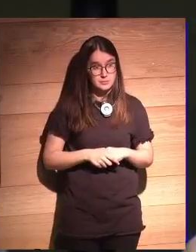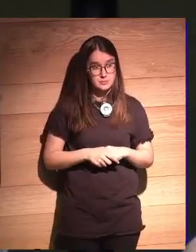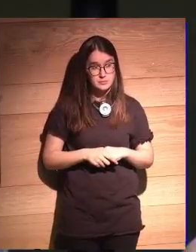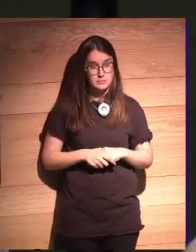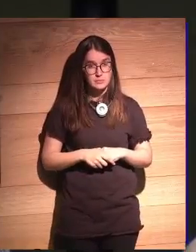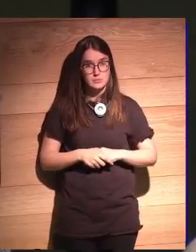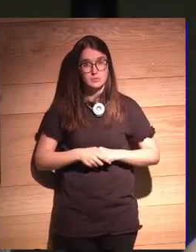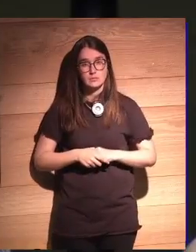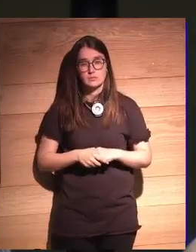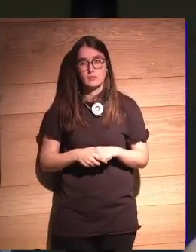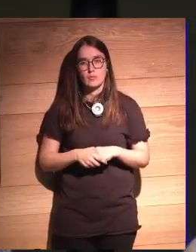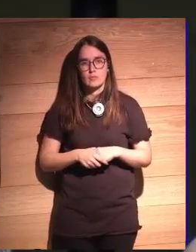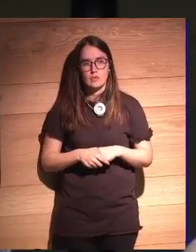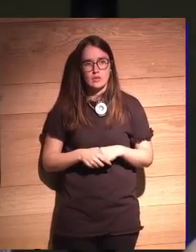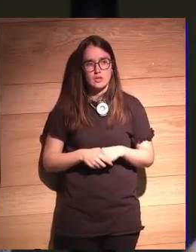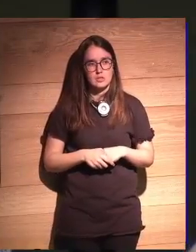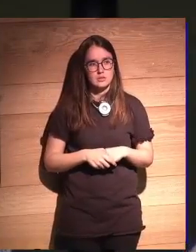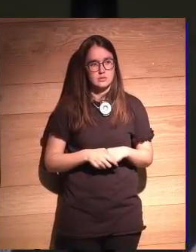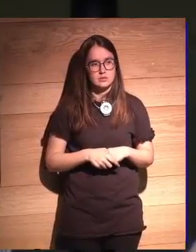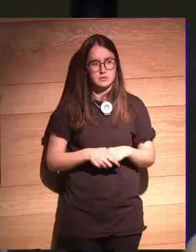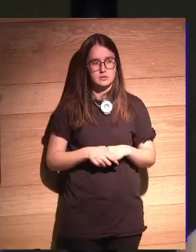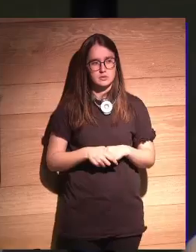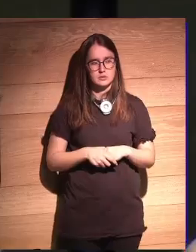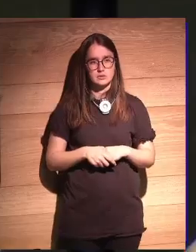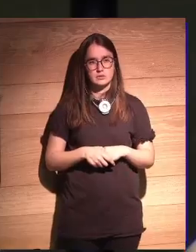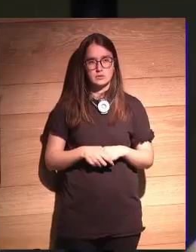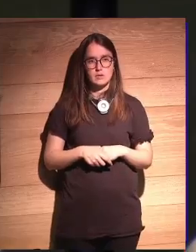It's also, I think,